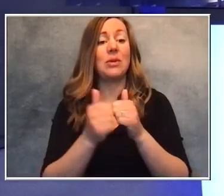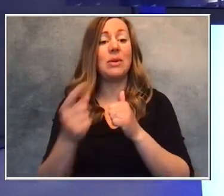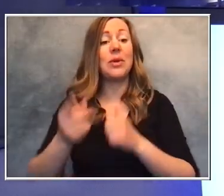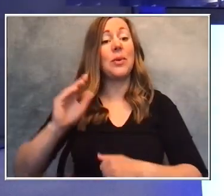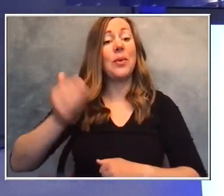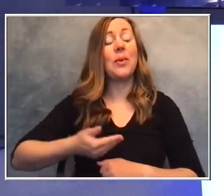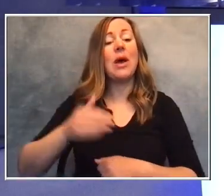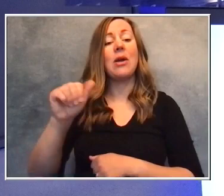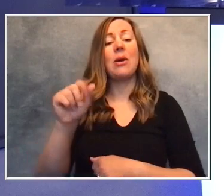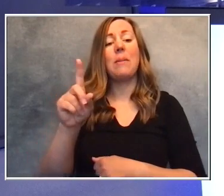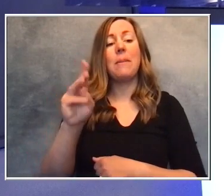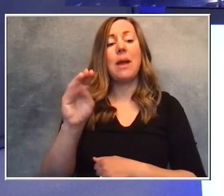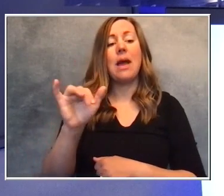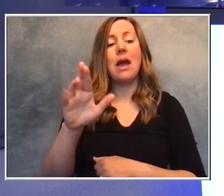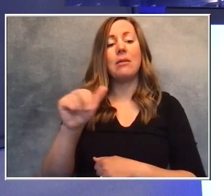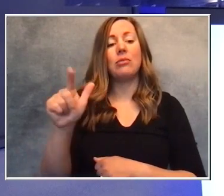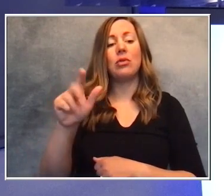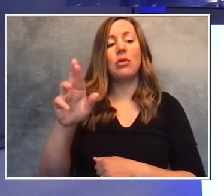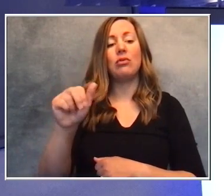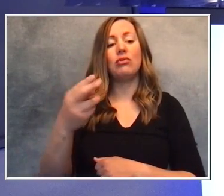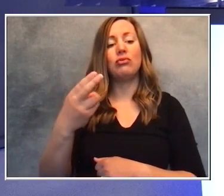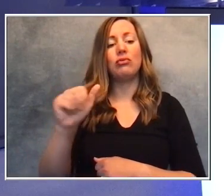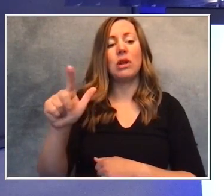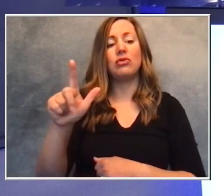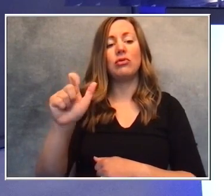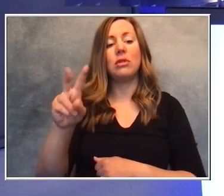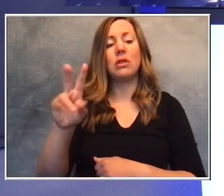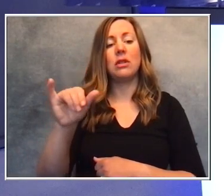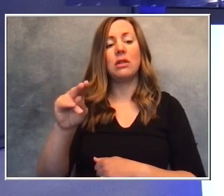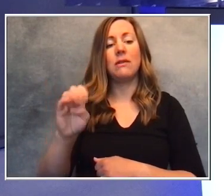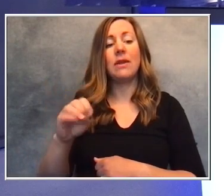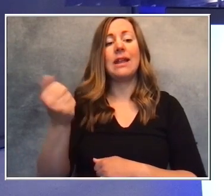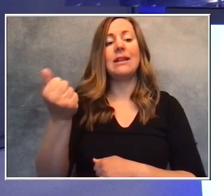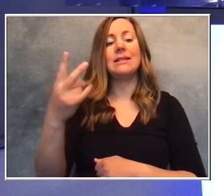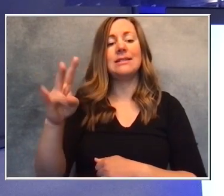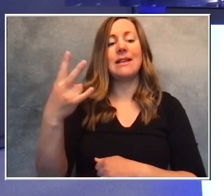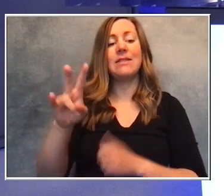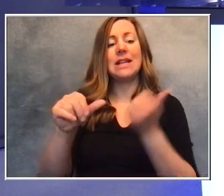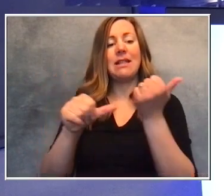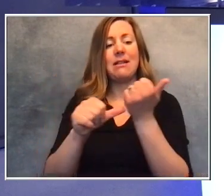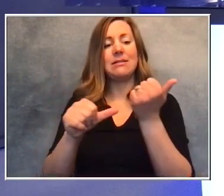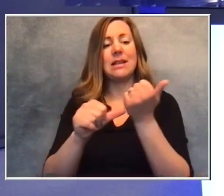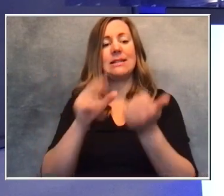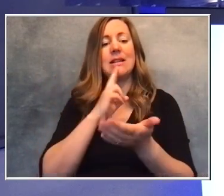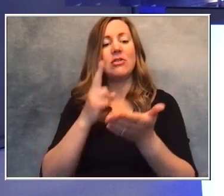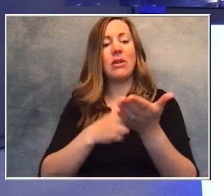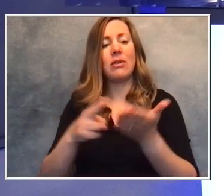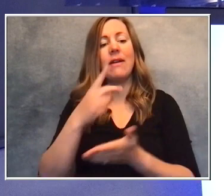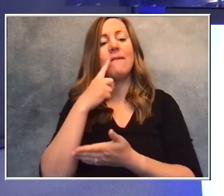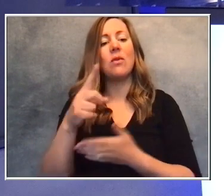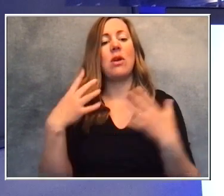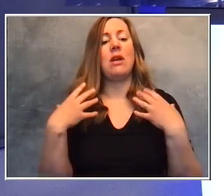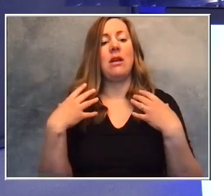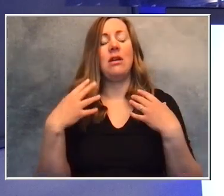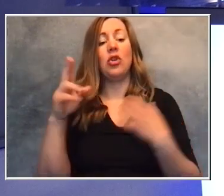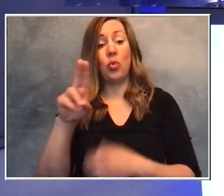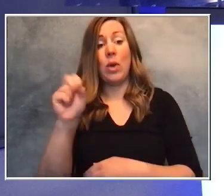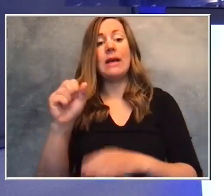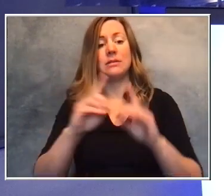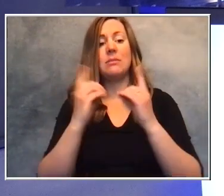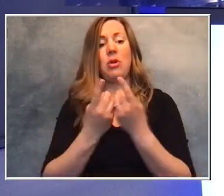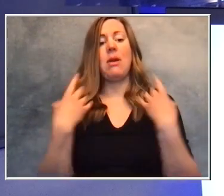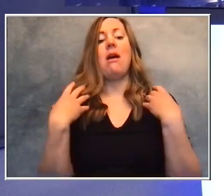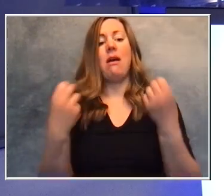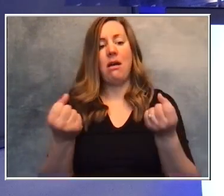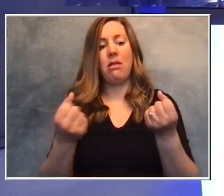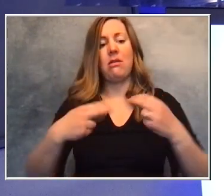Admiral Rachel Levine, who serves as a 17th Assistant Secretary for Health for the U.S. Department of Health and Human